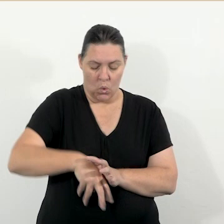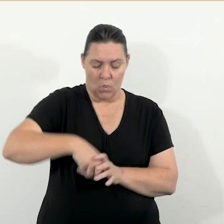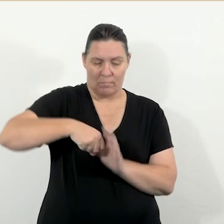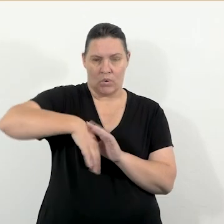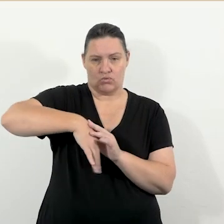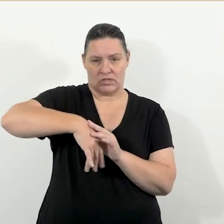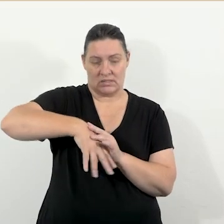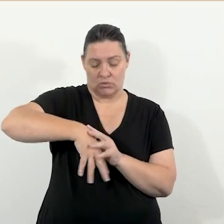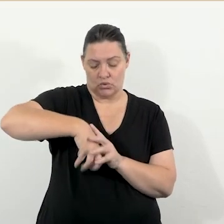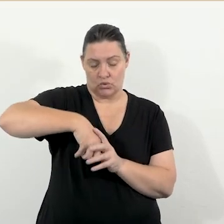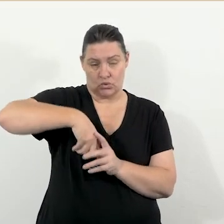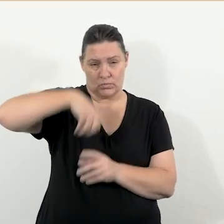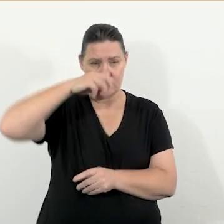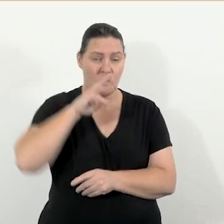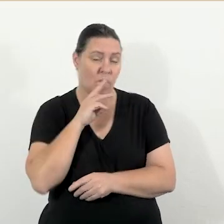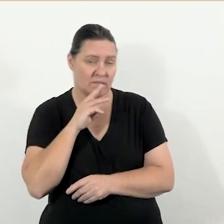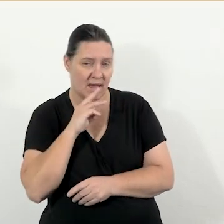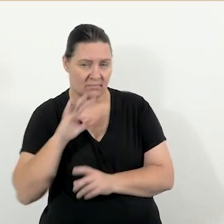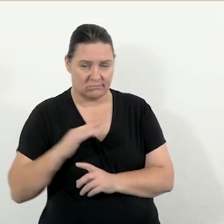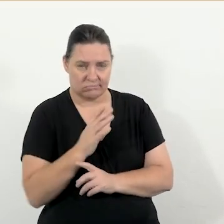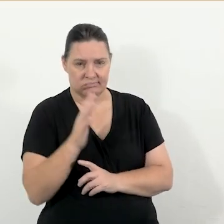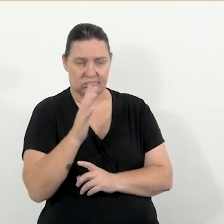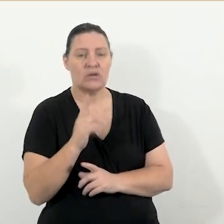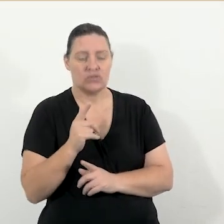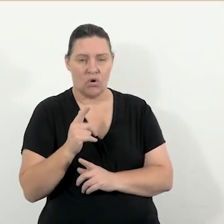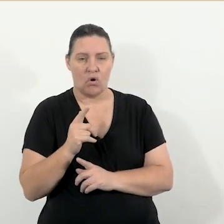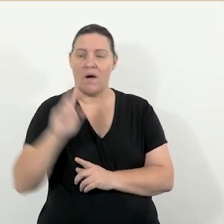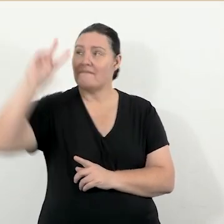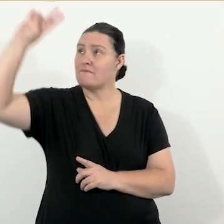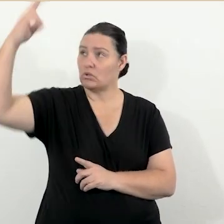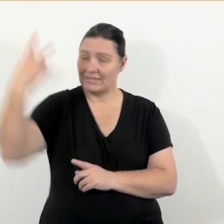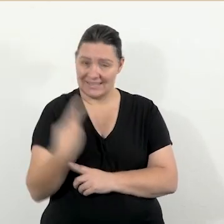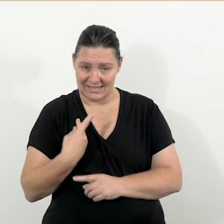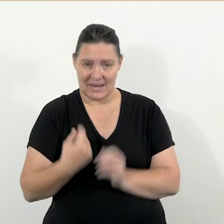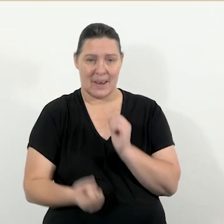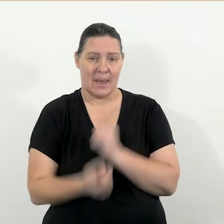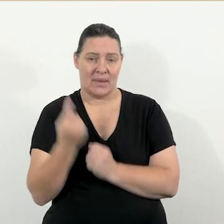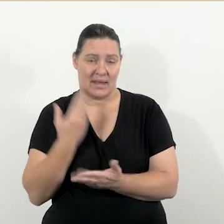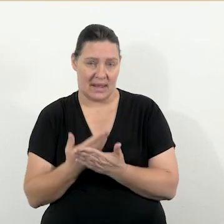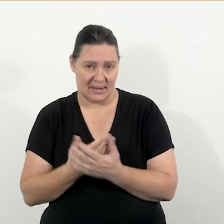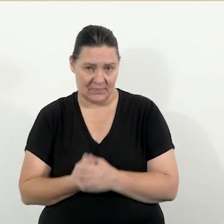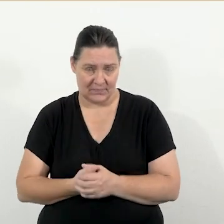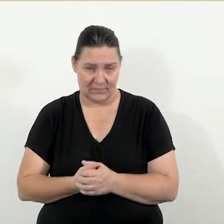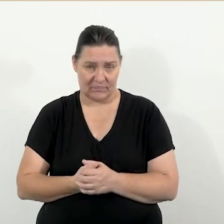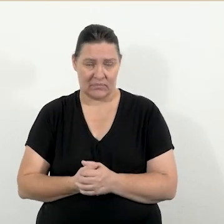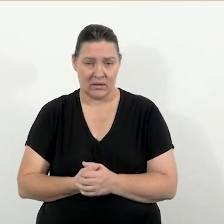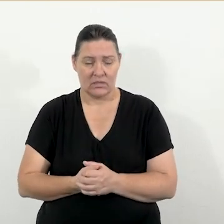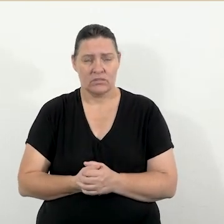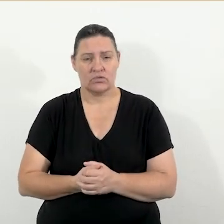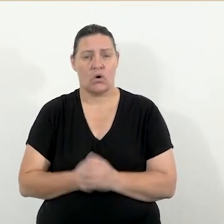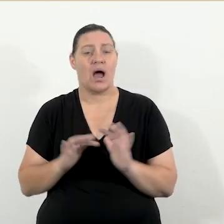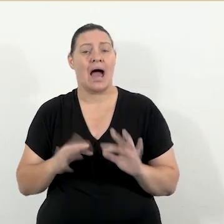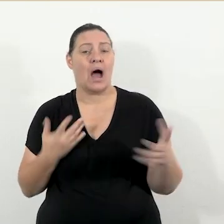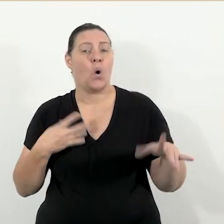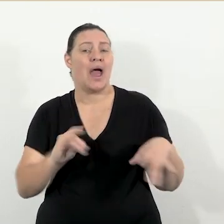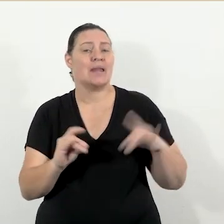absorbed via the roots of the plant in order for the process of photosynthesis to occur. And remember, how